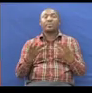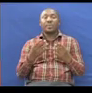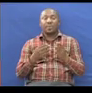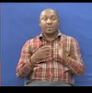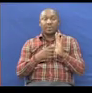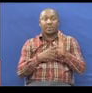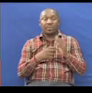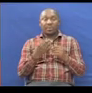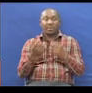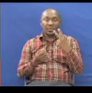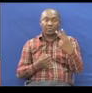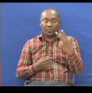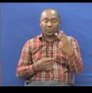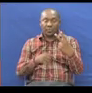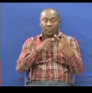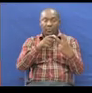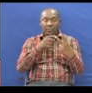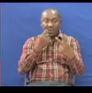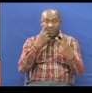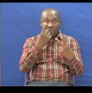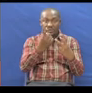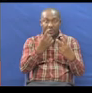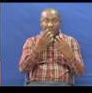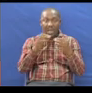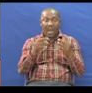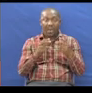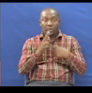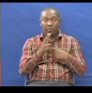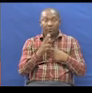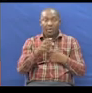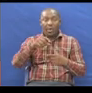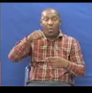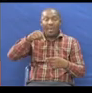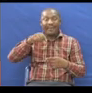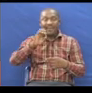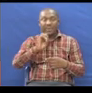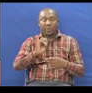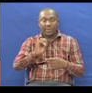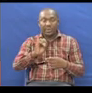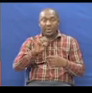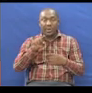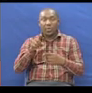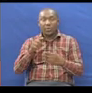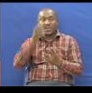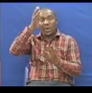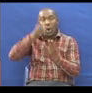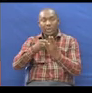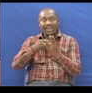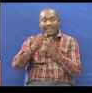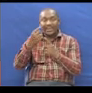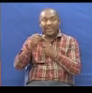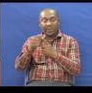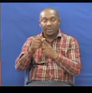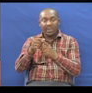number 2. In example number 2, we shall see how to solve a quadratic equation whose constant term is negative. We have